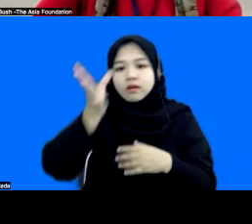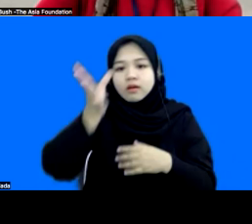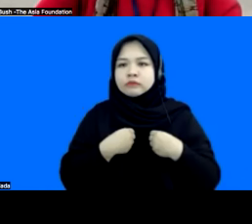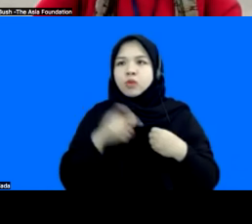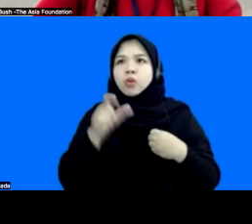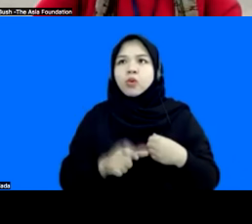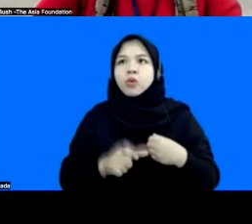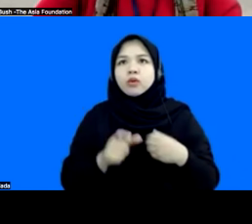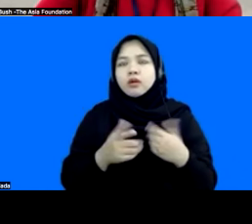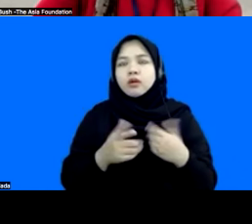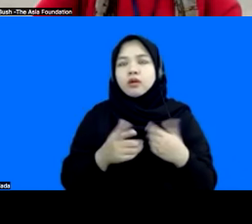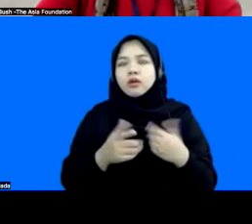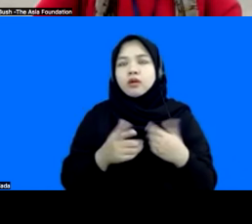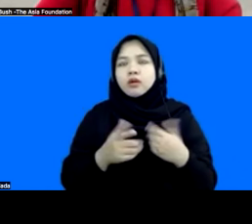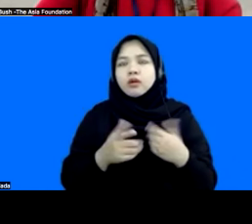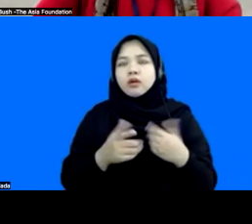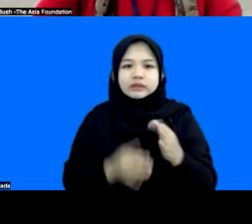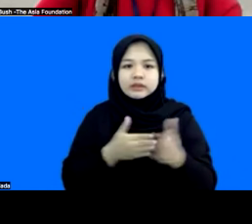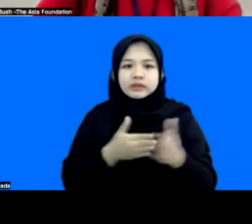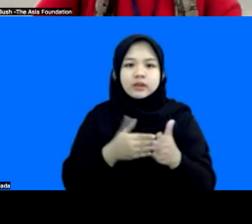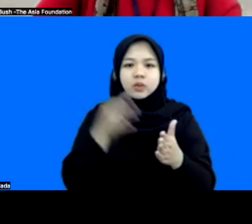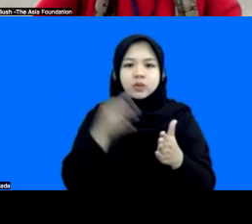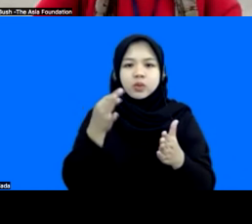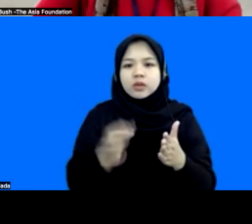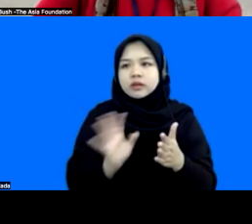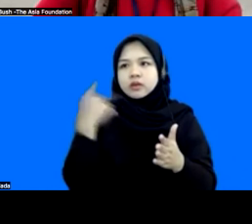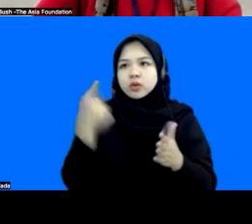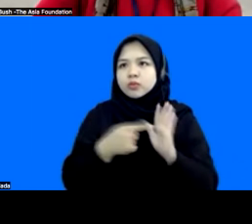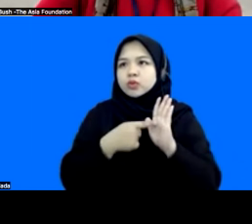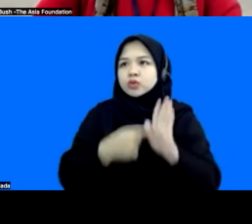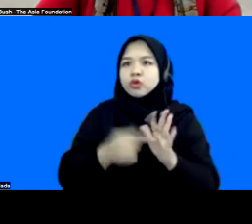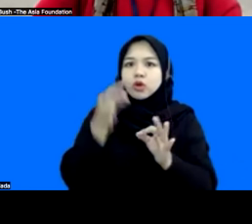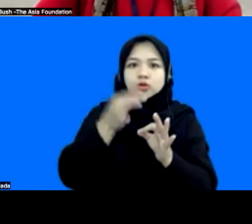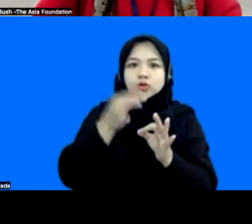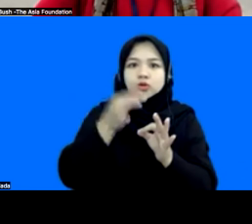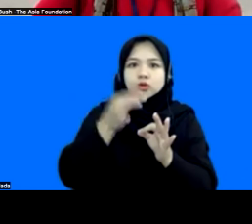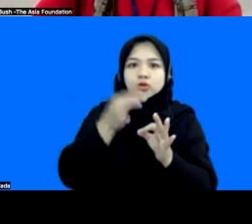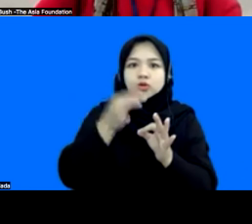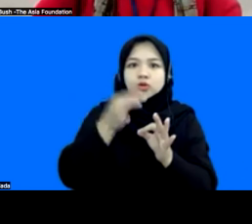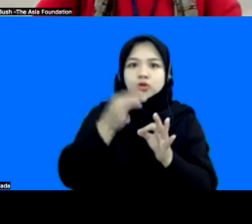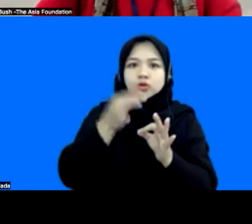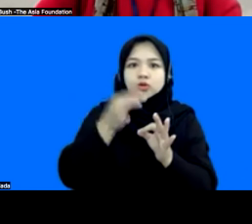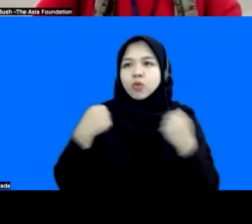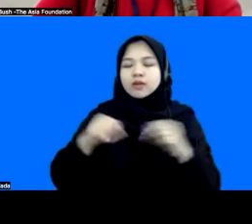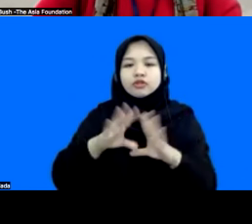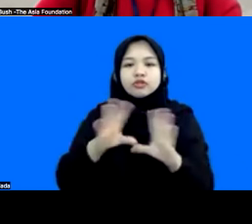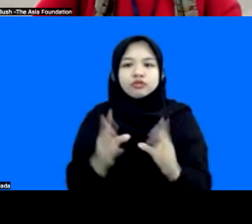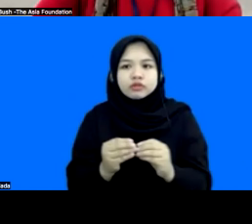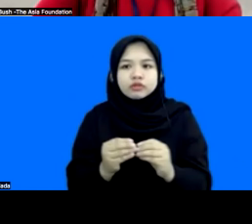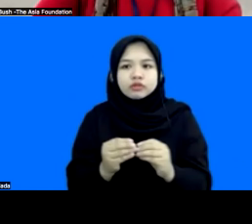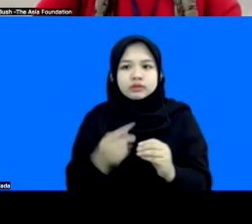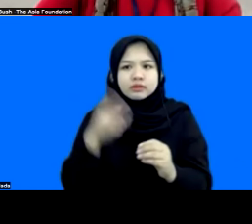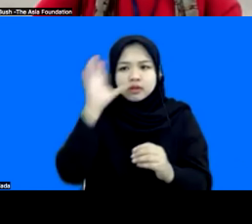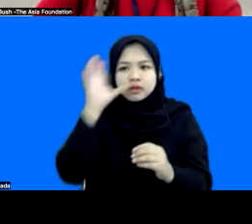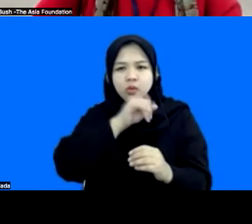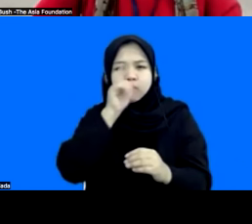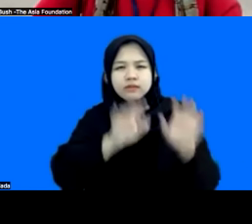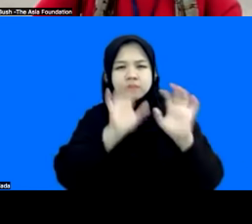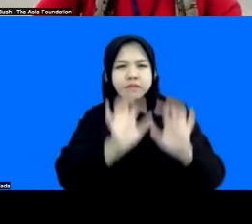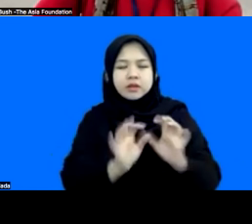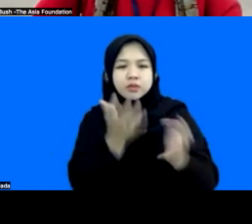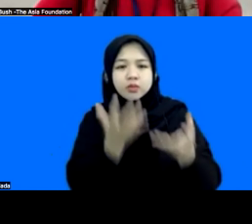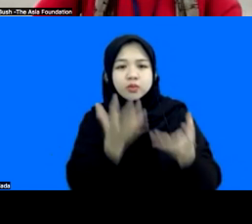smart solutions to urban challenges were not always ensuring that solutions were strengthening inclusion. We also knew that there is